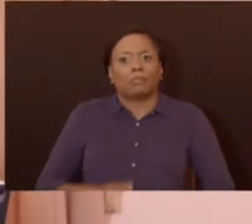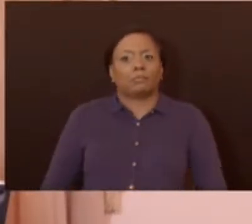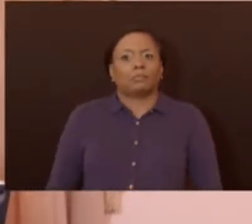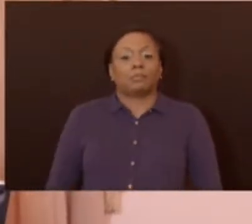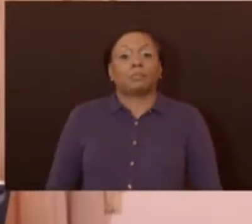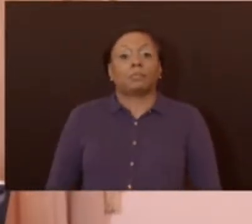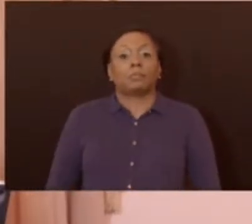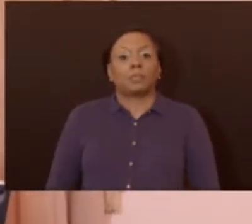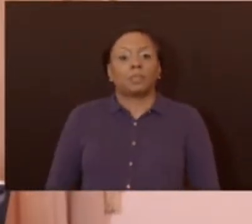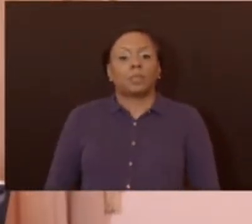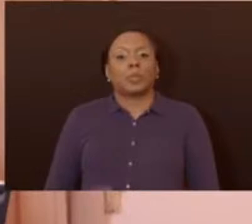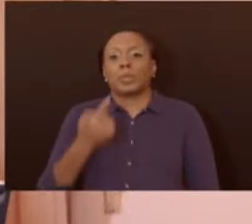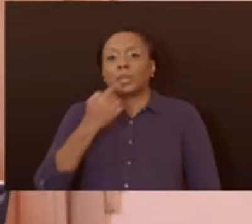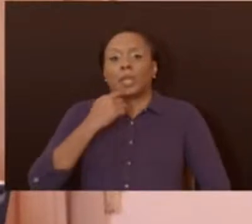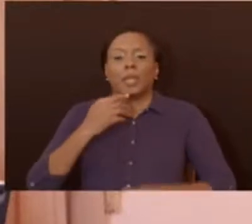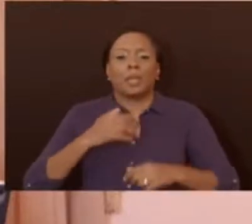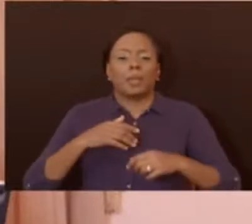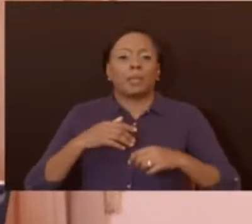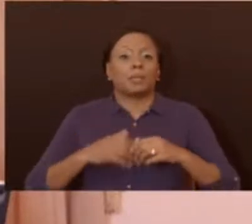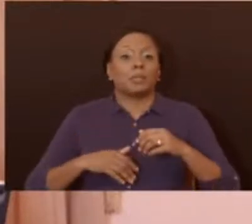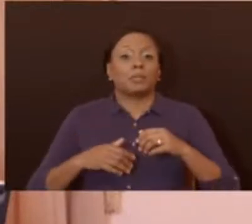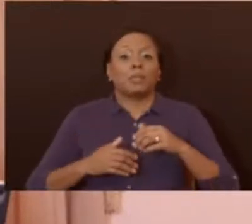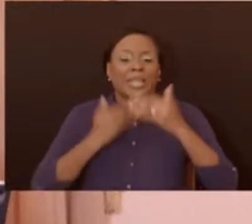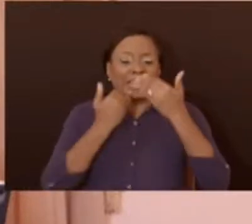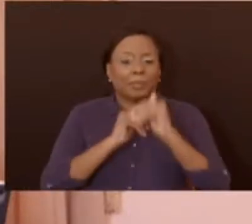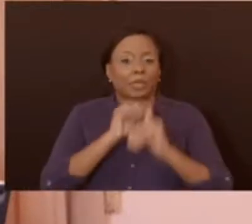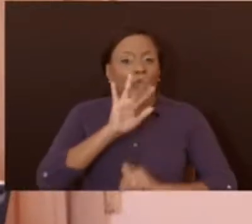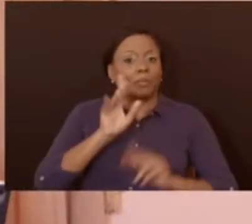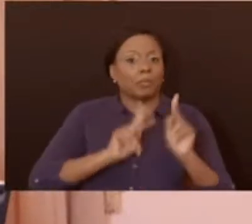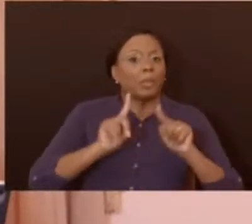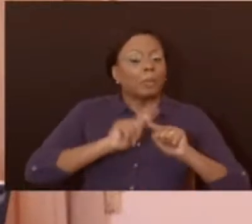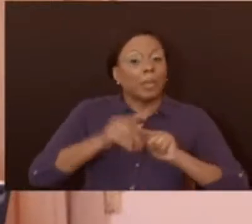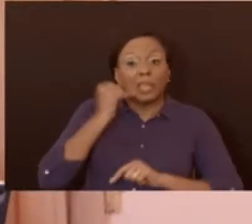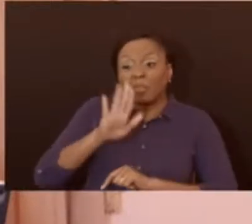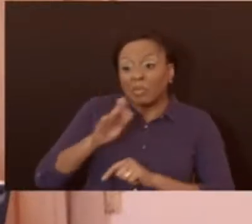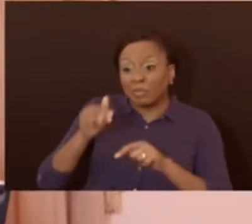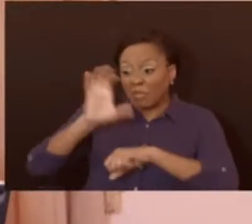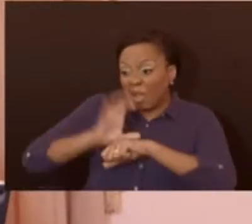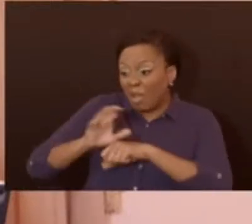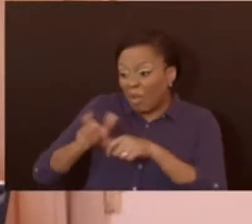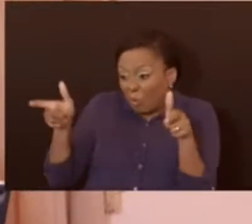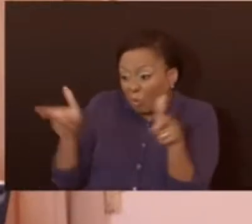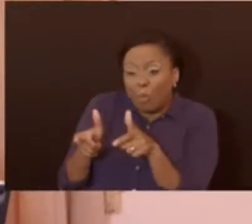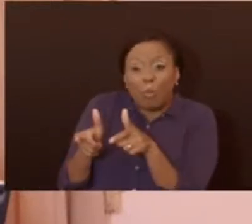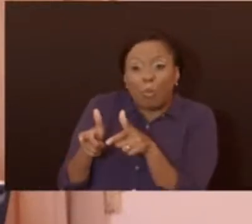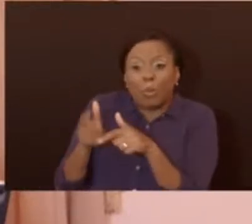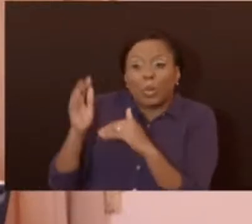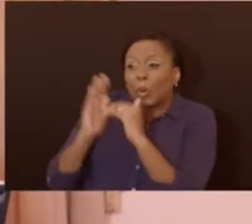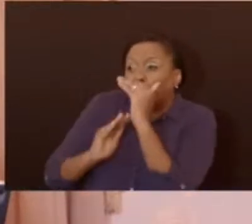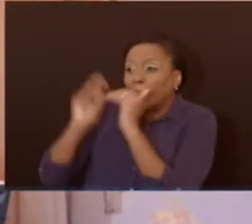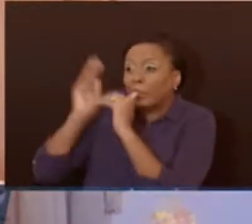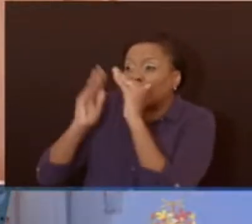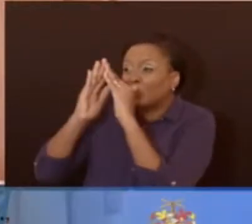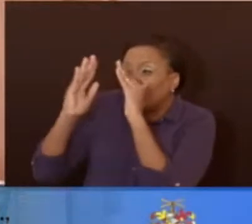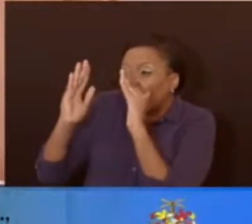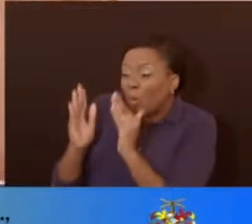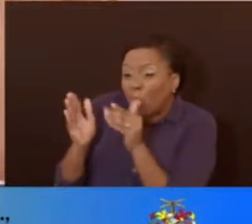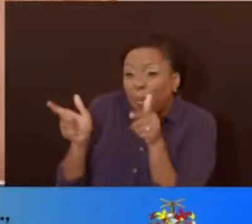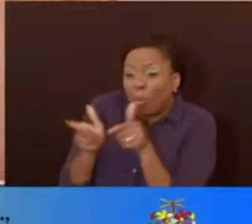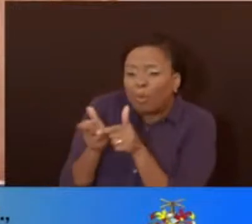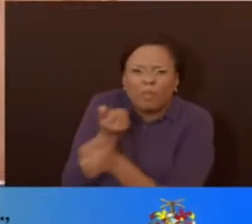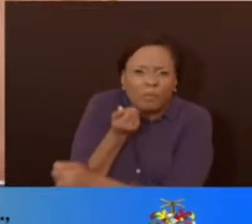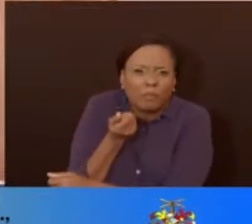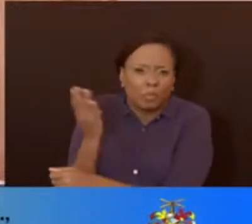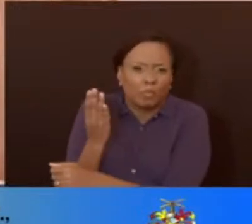25 persons, but in those very small church buildings, those churches will actually likely have